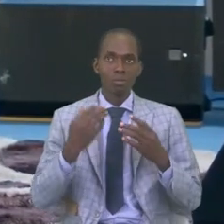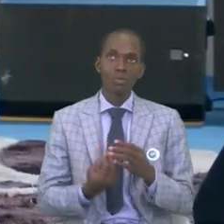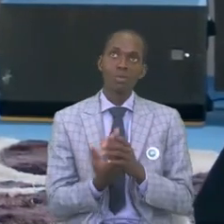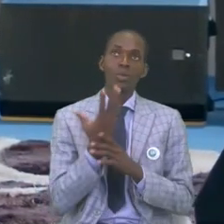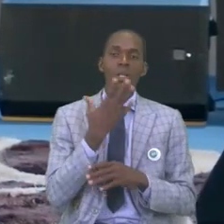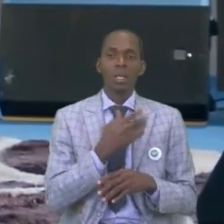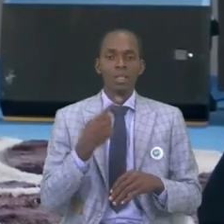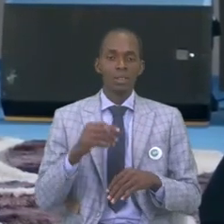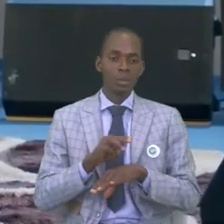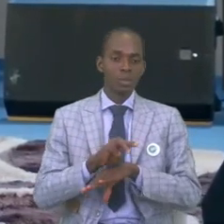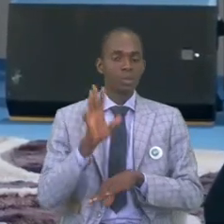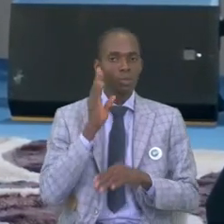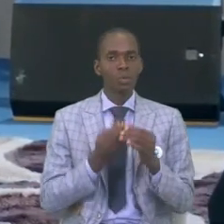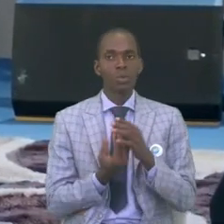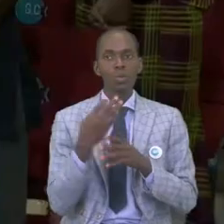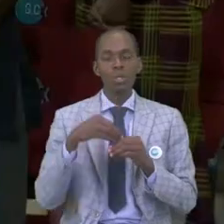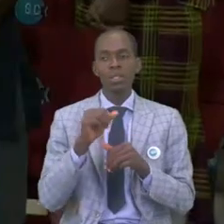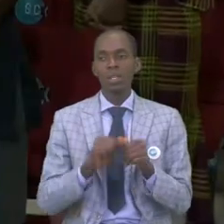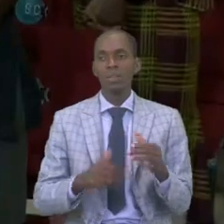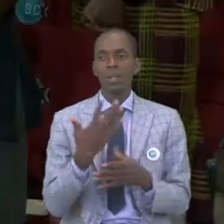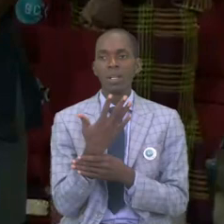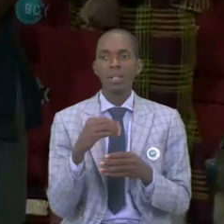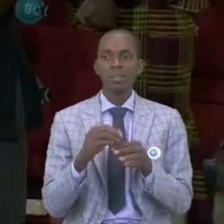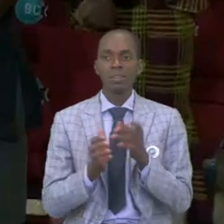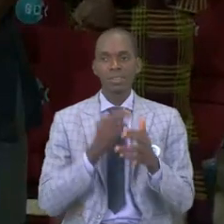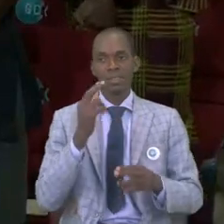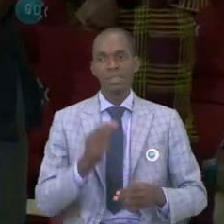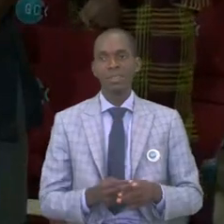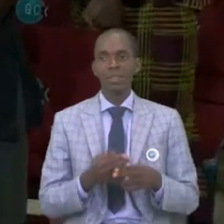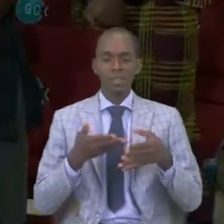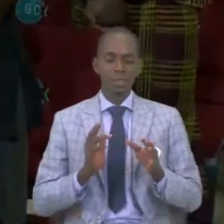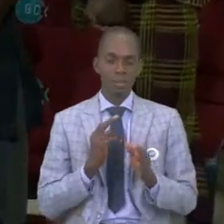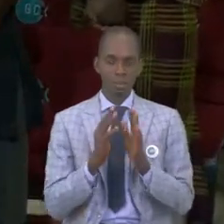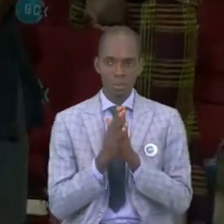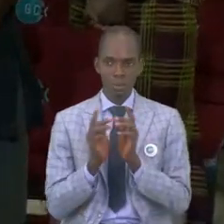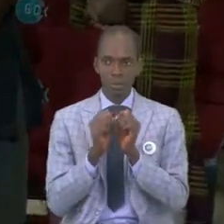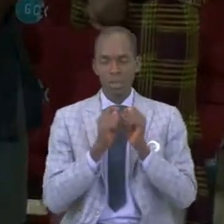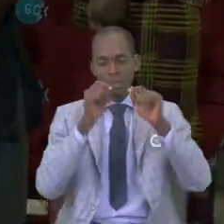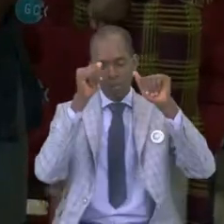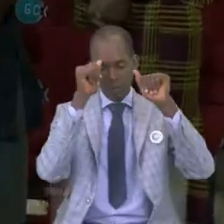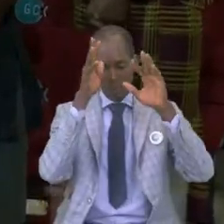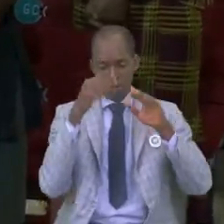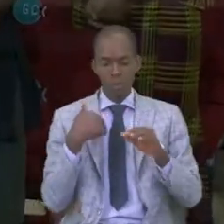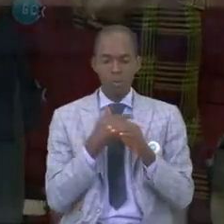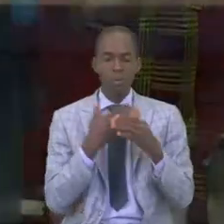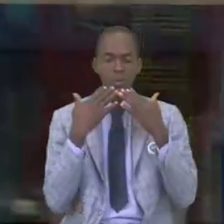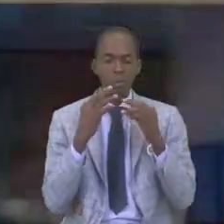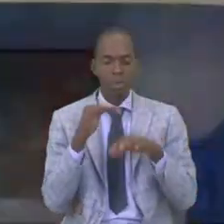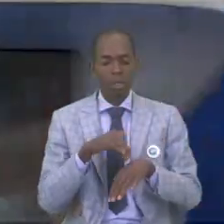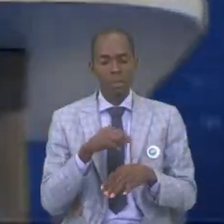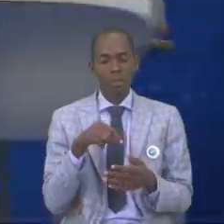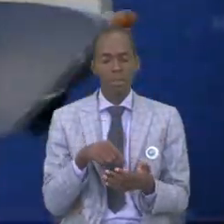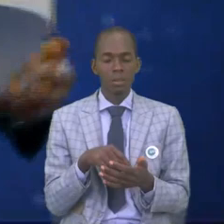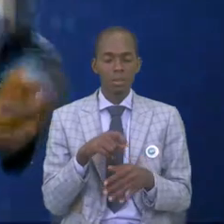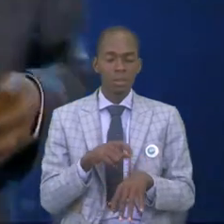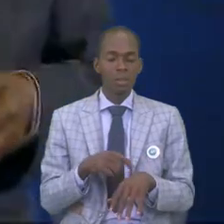prosper in every hand in Jesus' name. Let's pray together. Father, we thank You at this time and worship You.